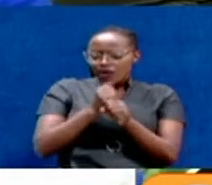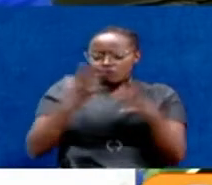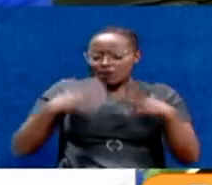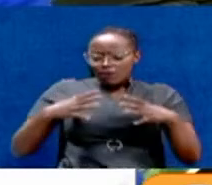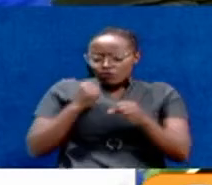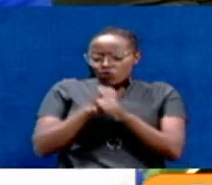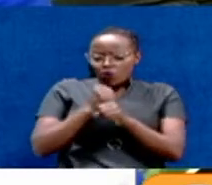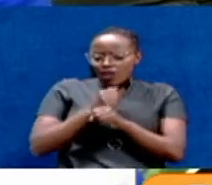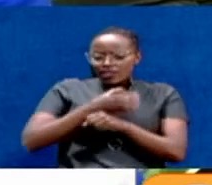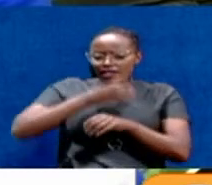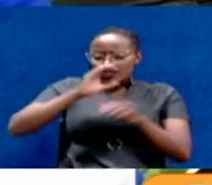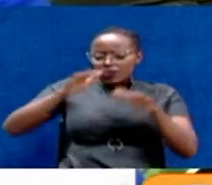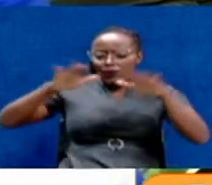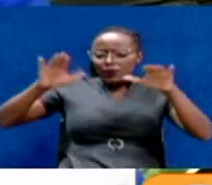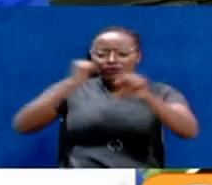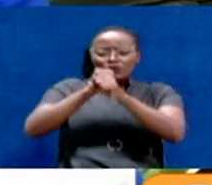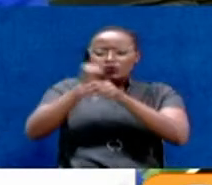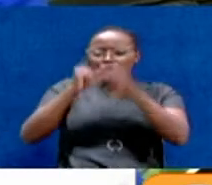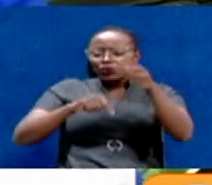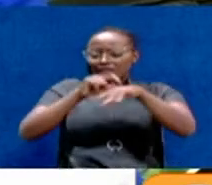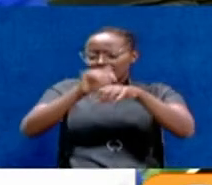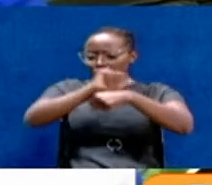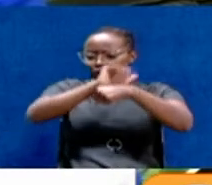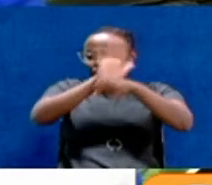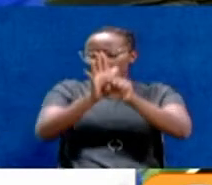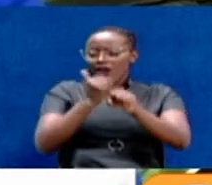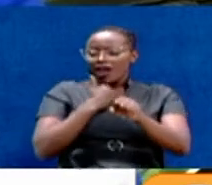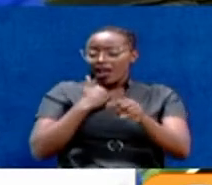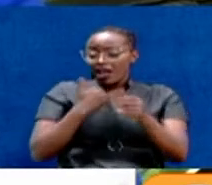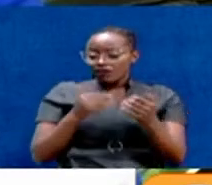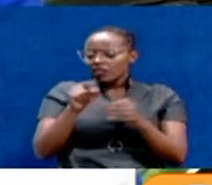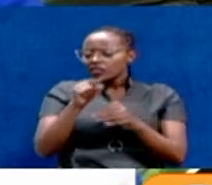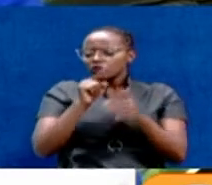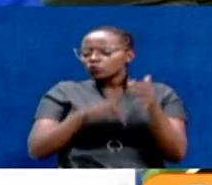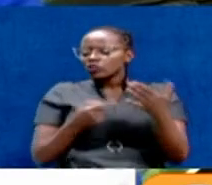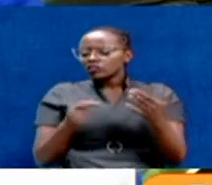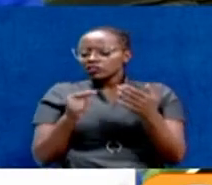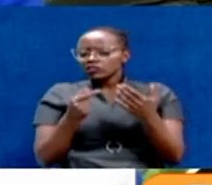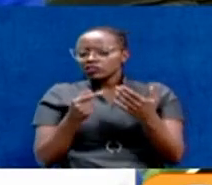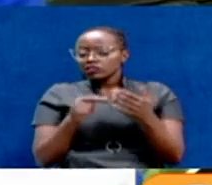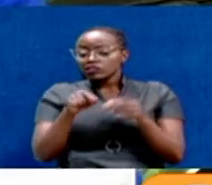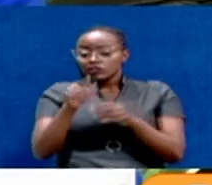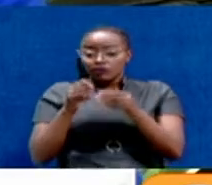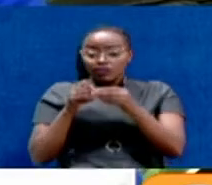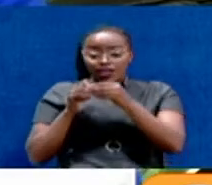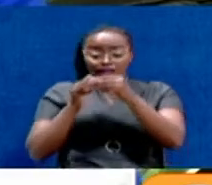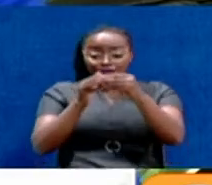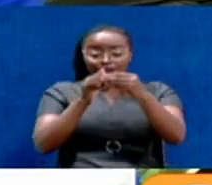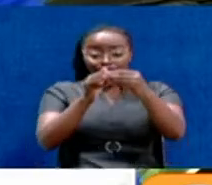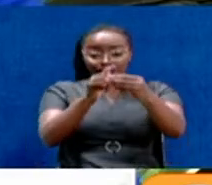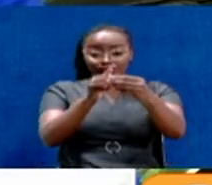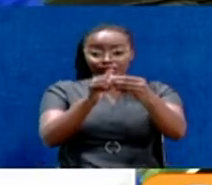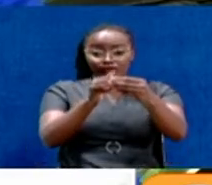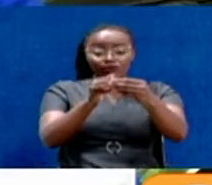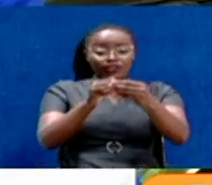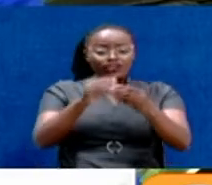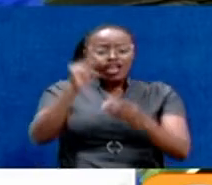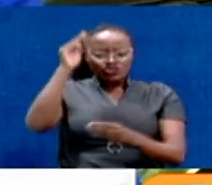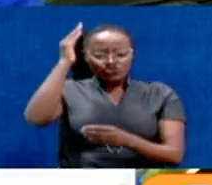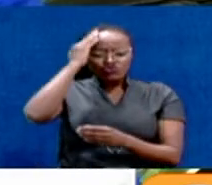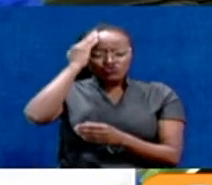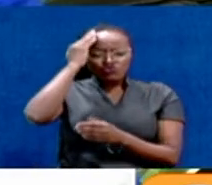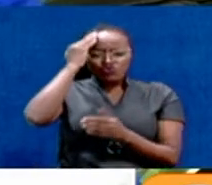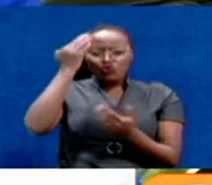doing in this pandemic? First of all, seafarers are at the front line. They are very